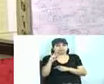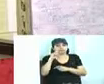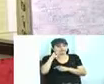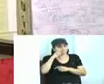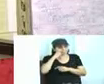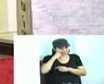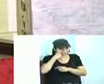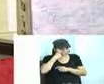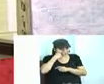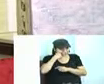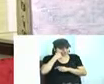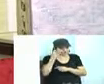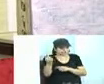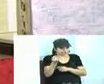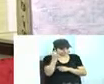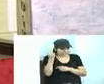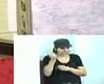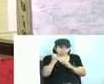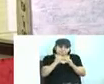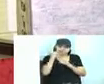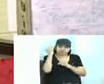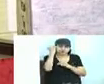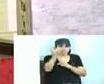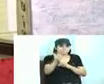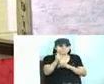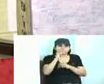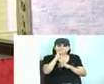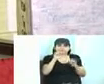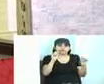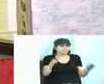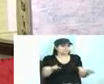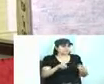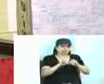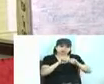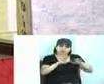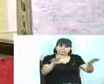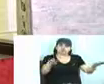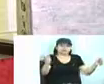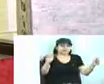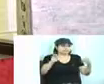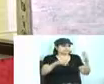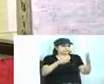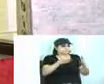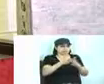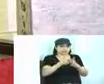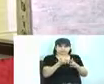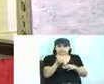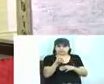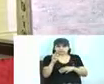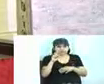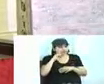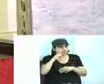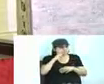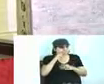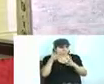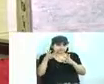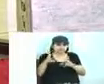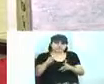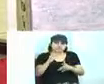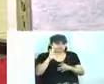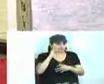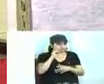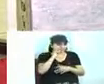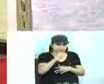on Saturday, yesterday. So many that we were not able to distribute them all. And so there are a number of apples that are left over, and they will not